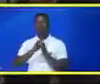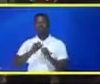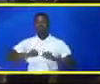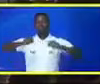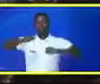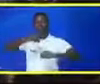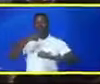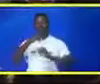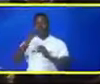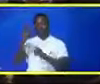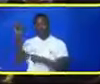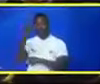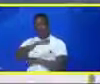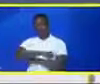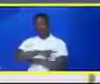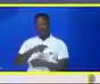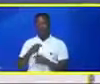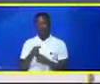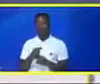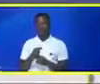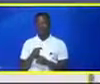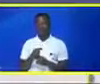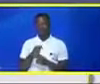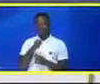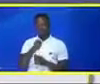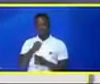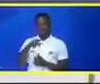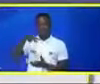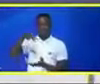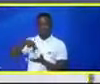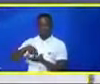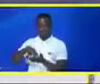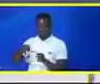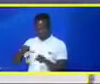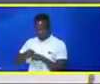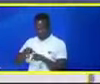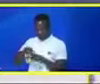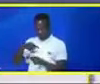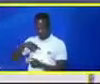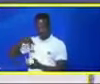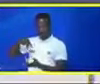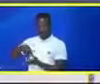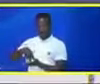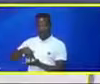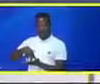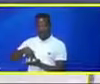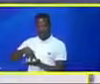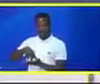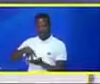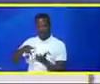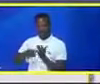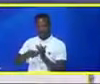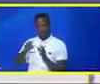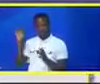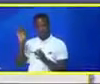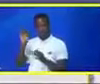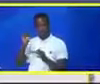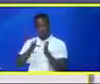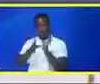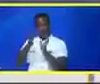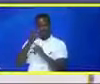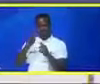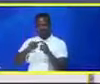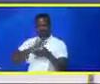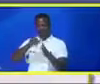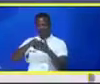That someday you will stand like I'm standing now and you will preach Jesus to the